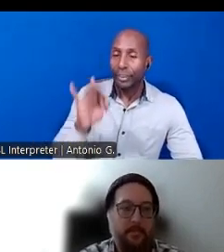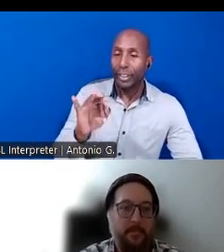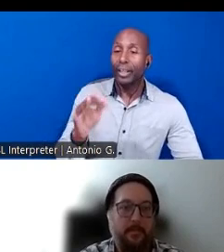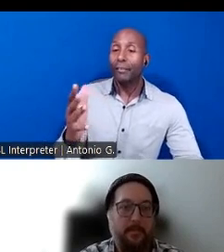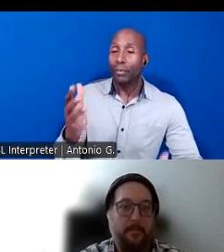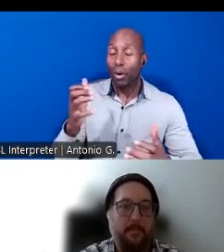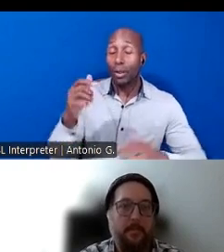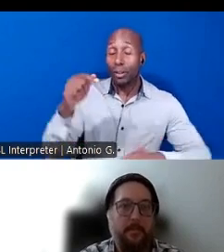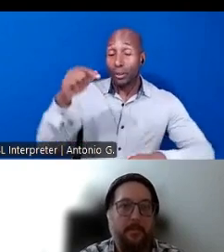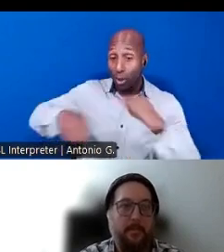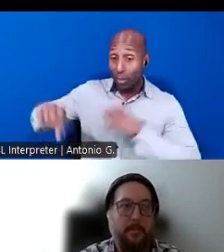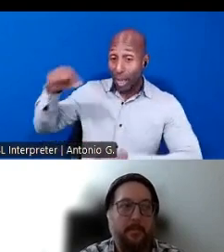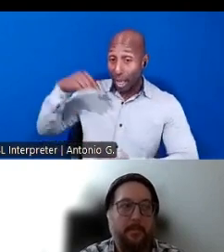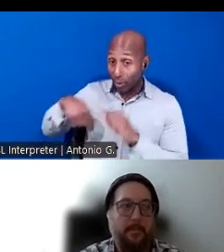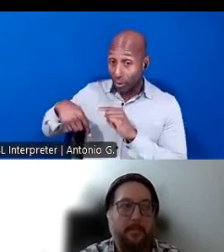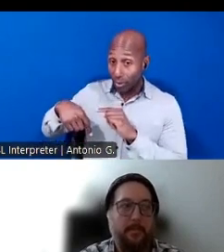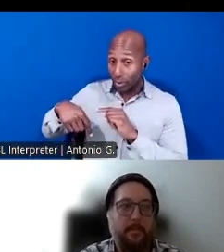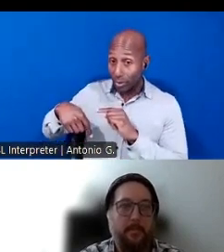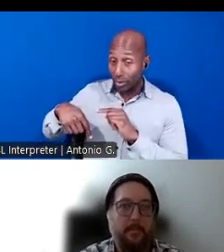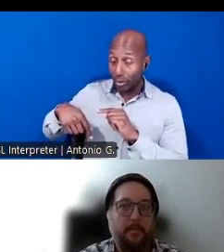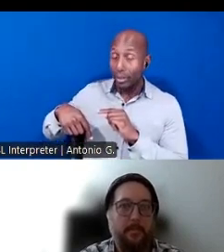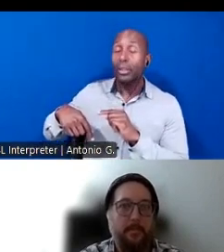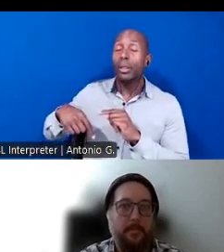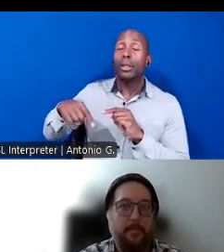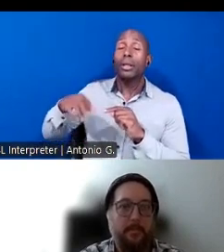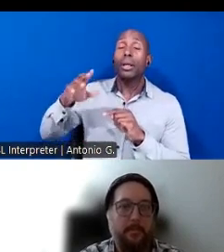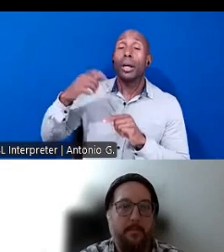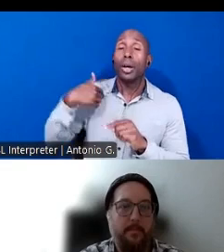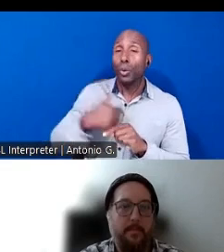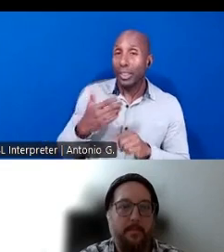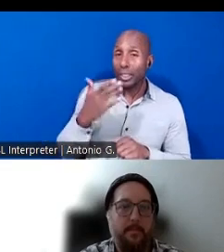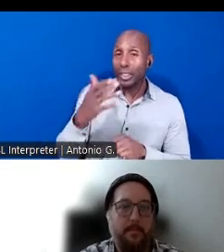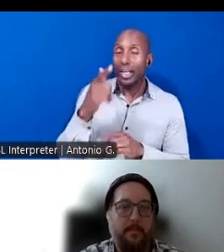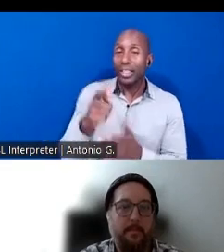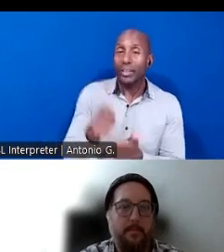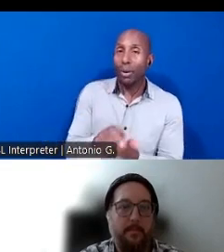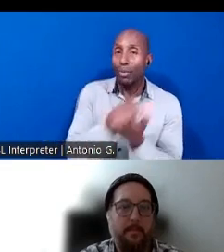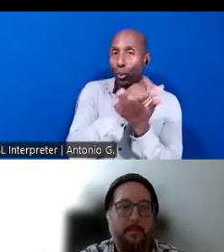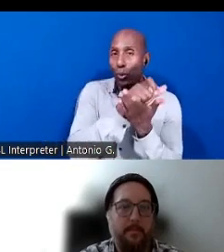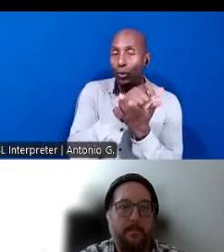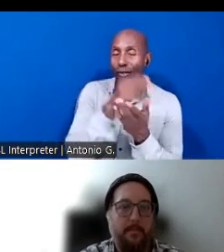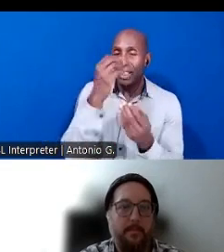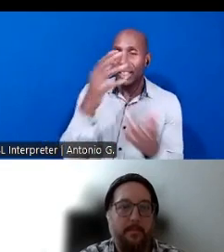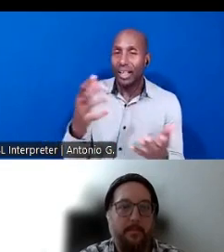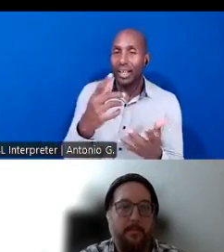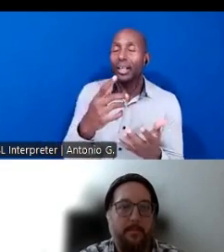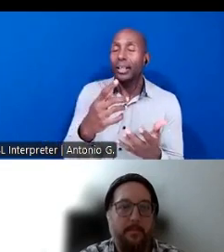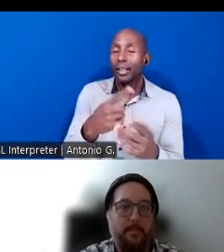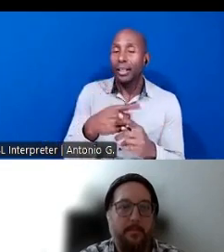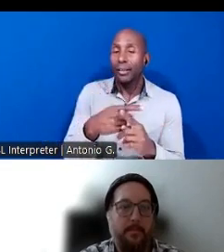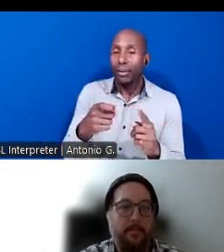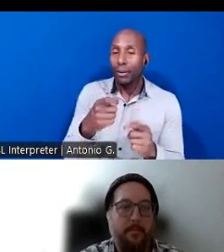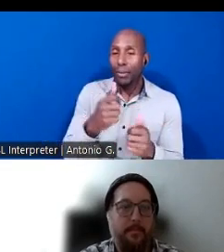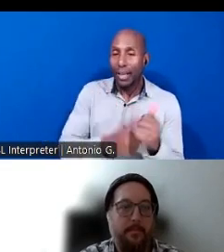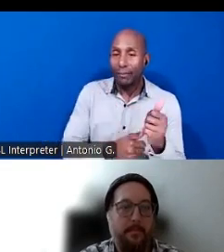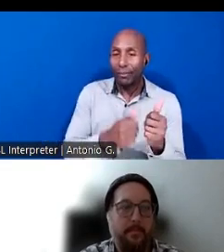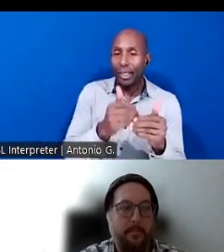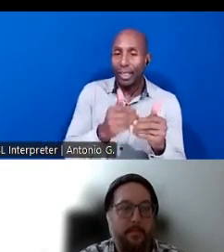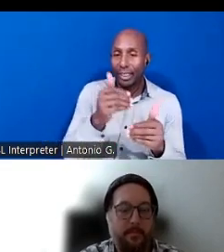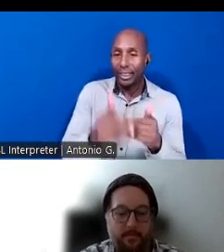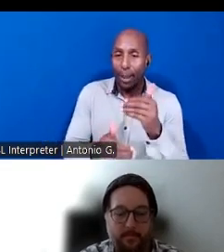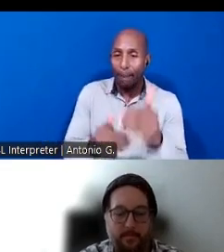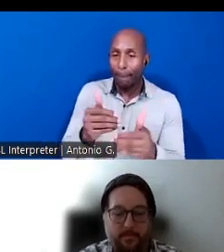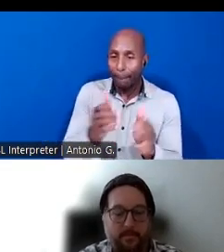calculator, we ask that you take the data out of all the steps that are filled